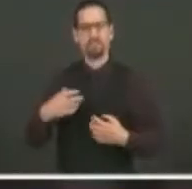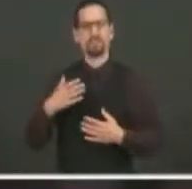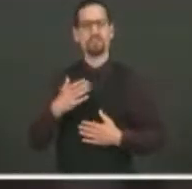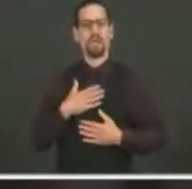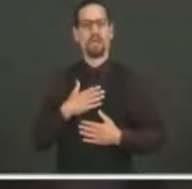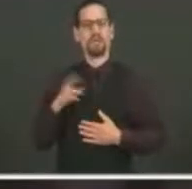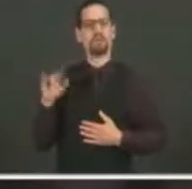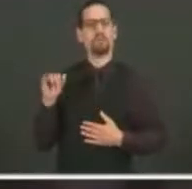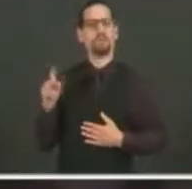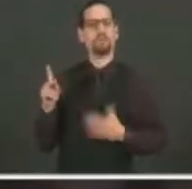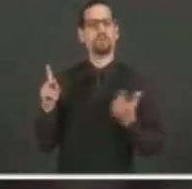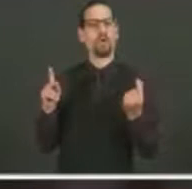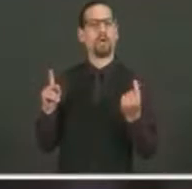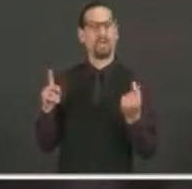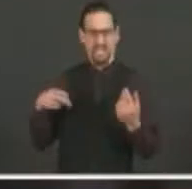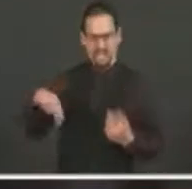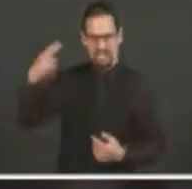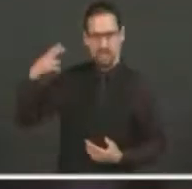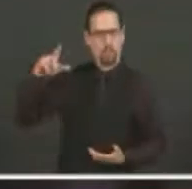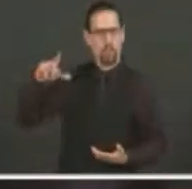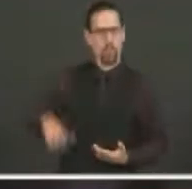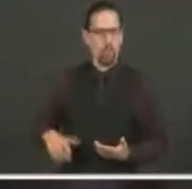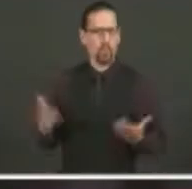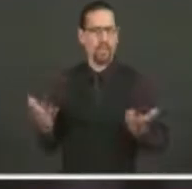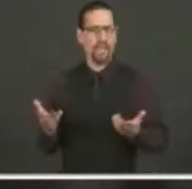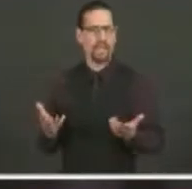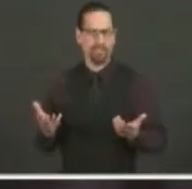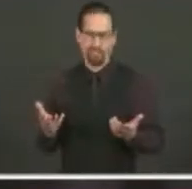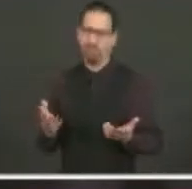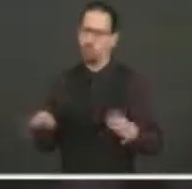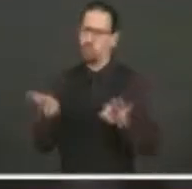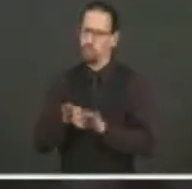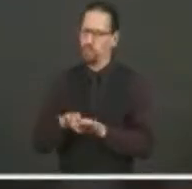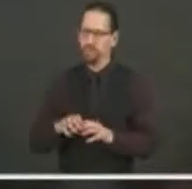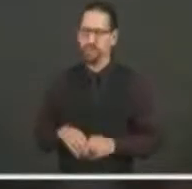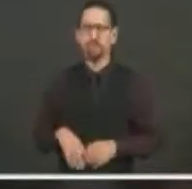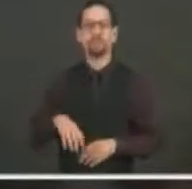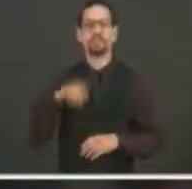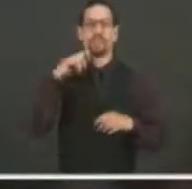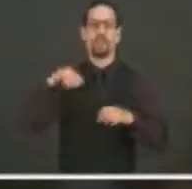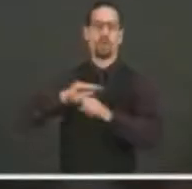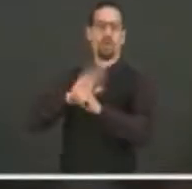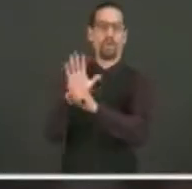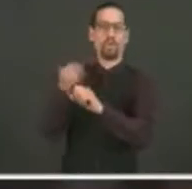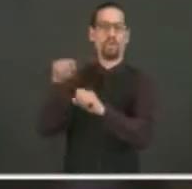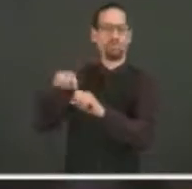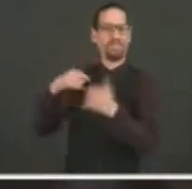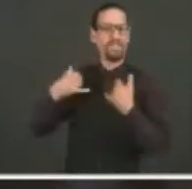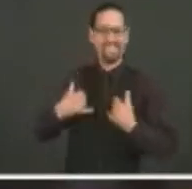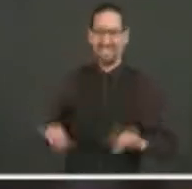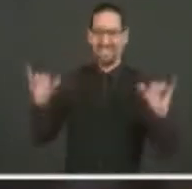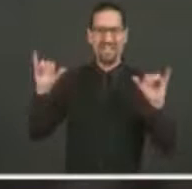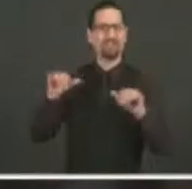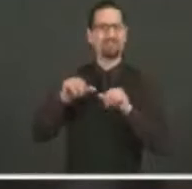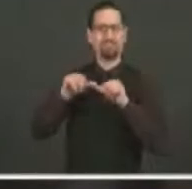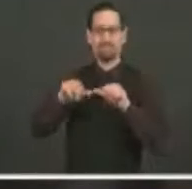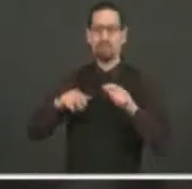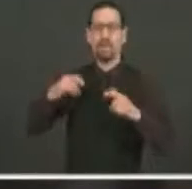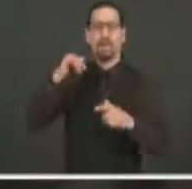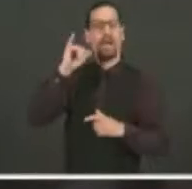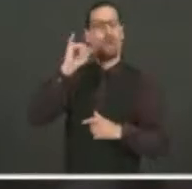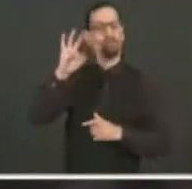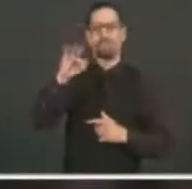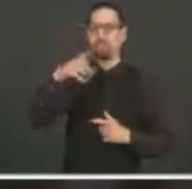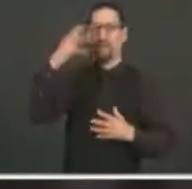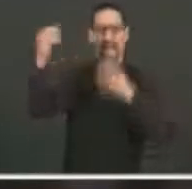being exposed to COVID-19? The reality of this virus is that the more people you expose yourself to,